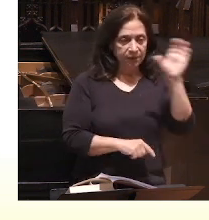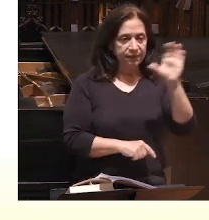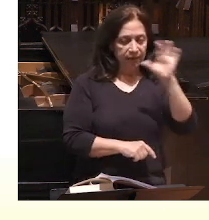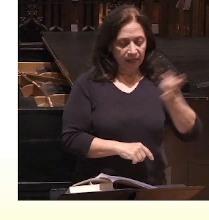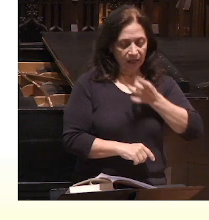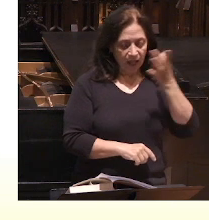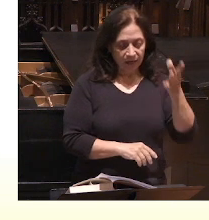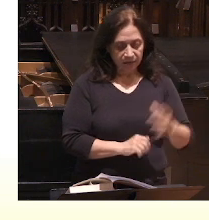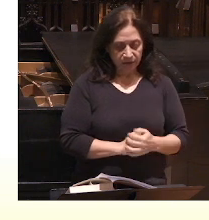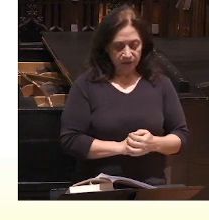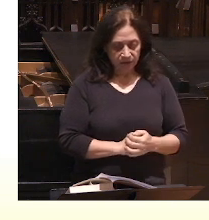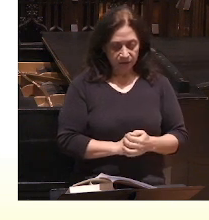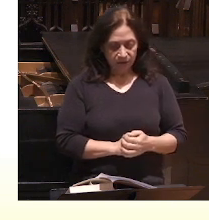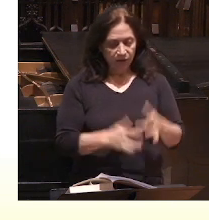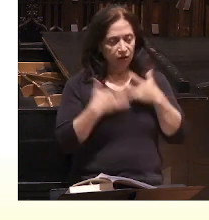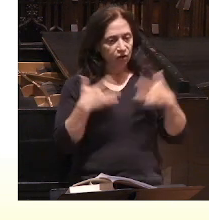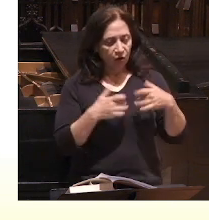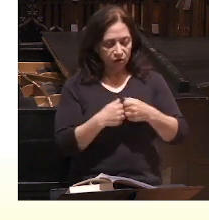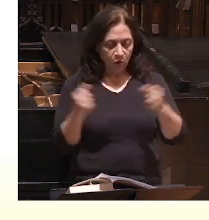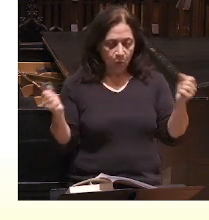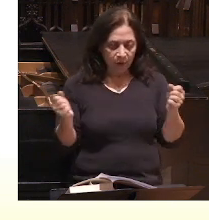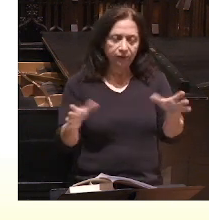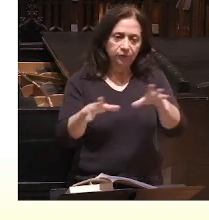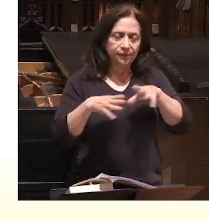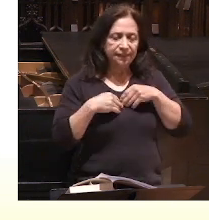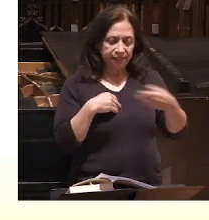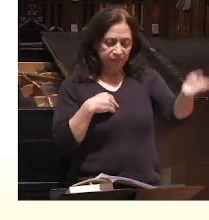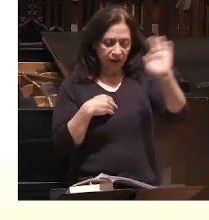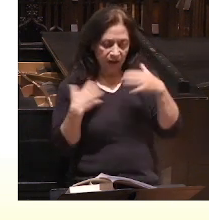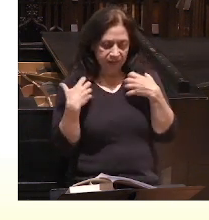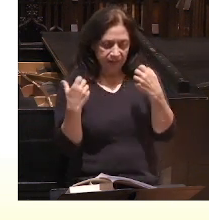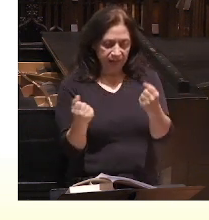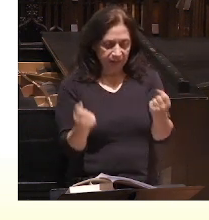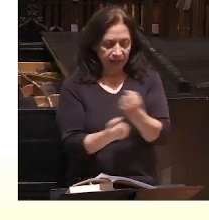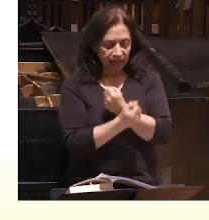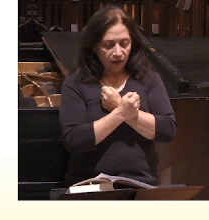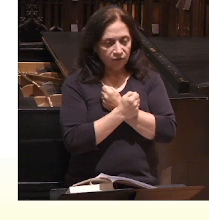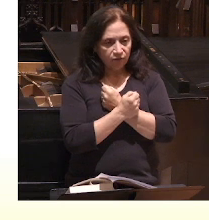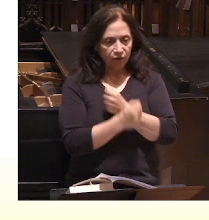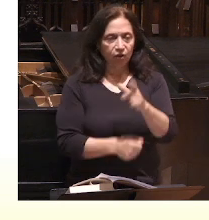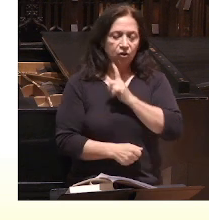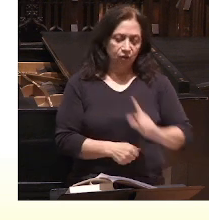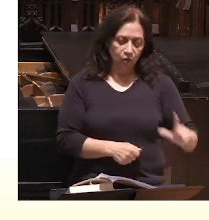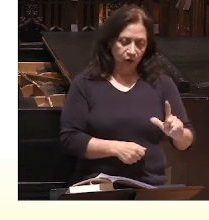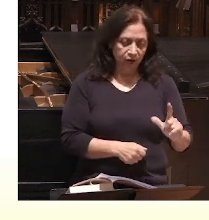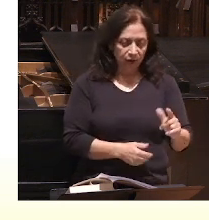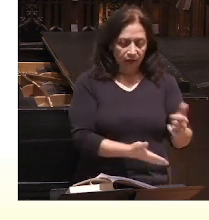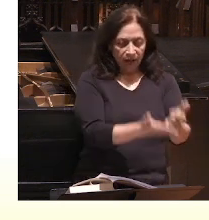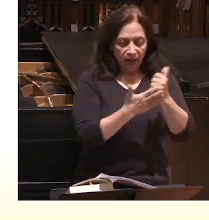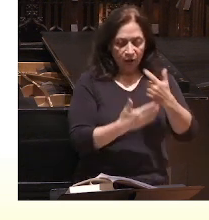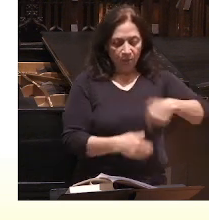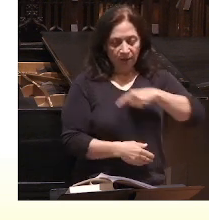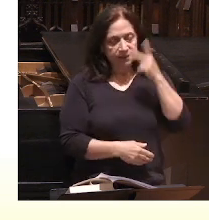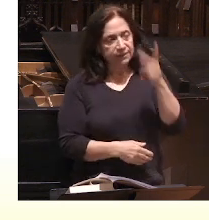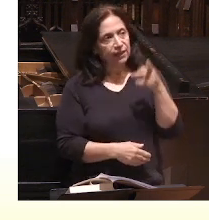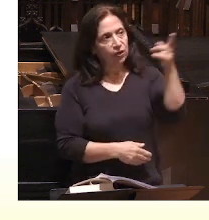light. Open your hearts to receive God's healing love. Lord, help us to